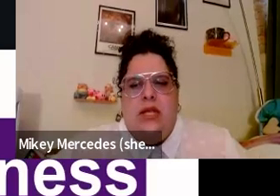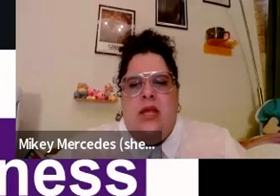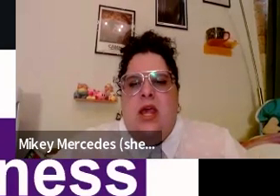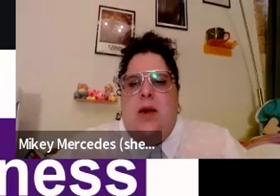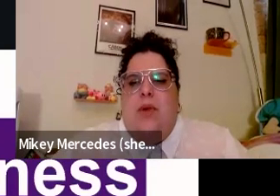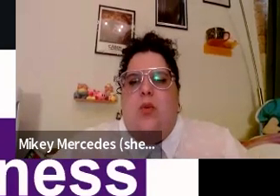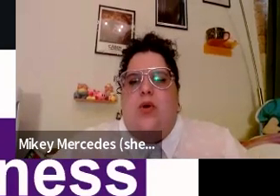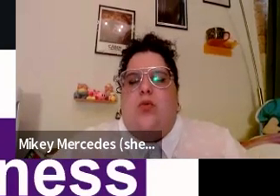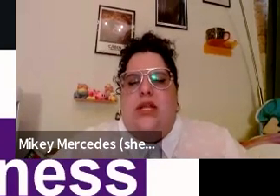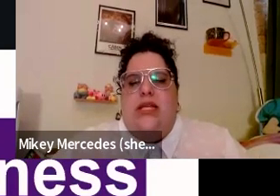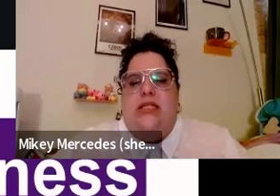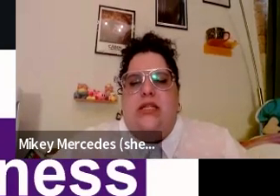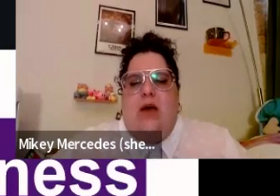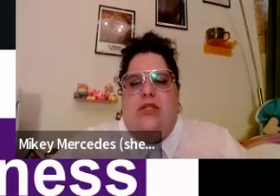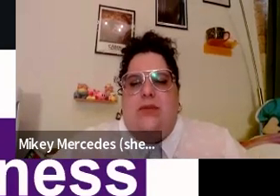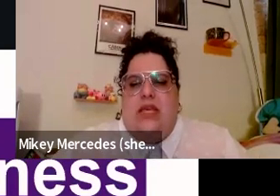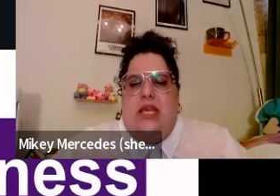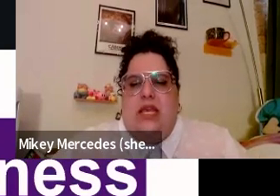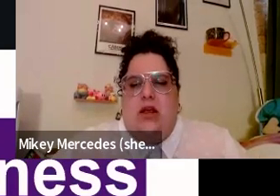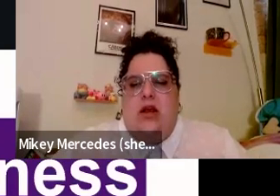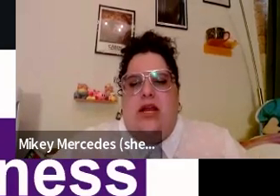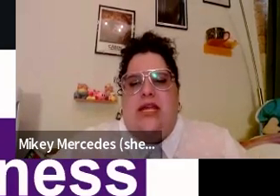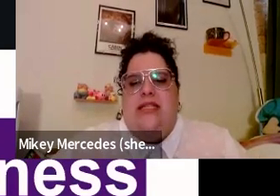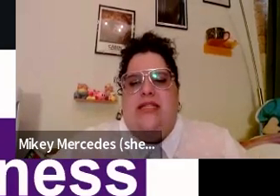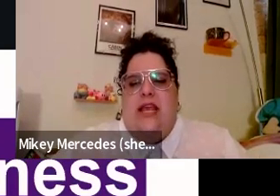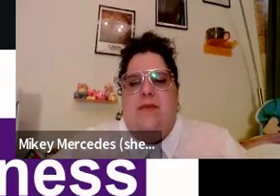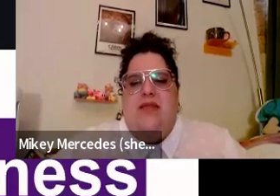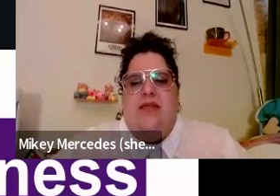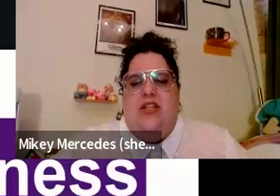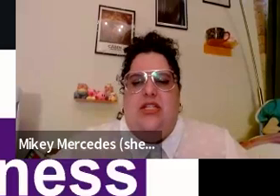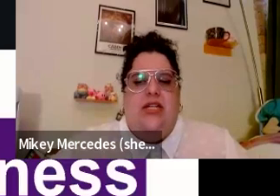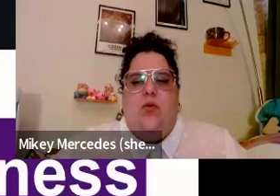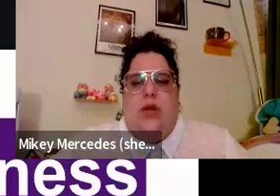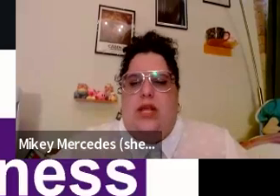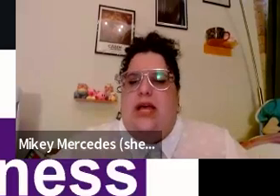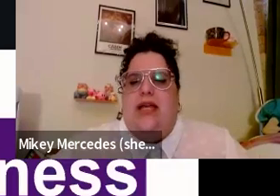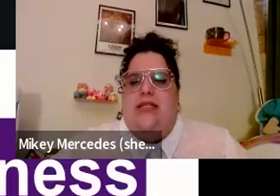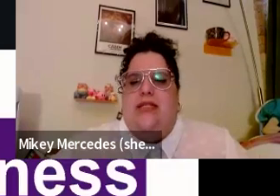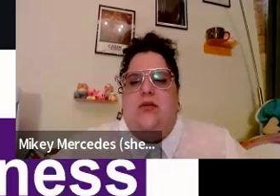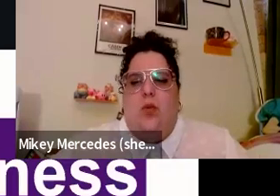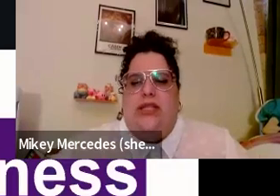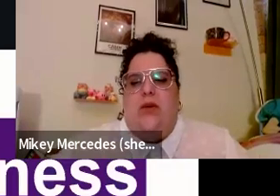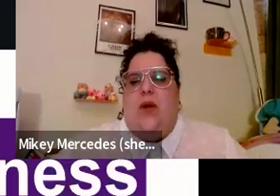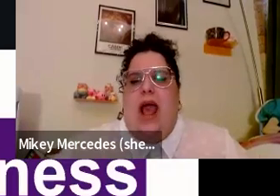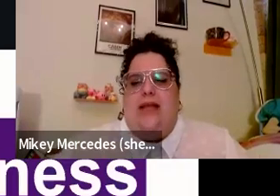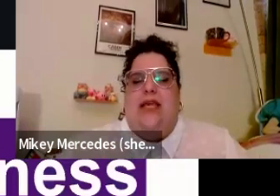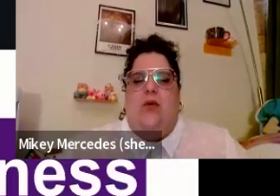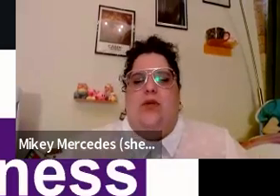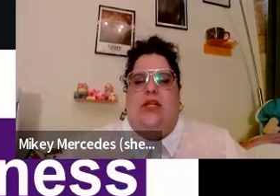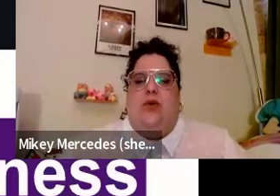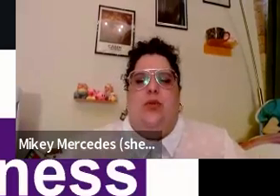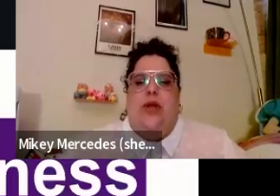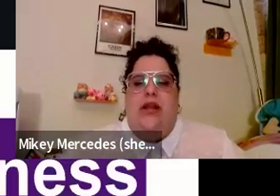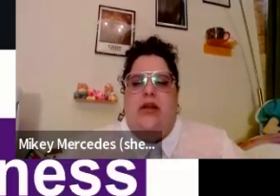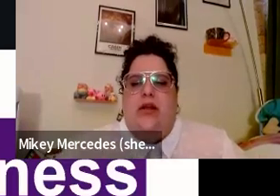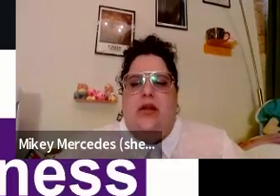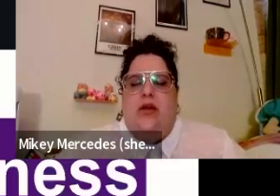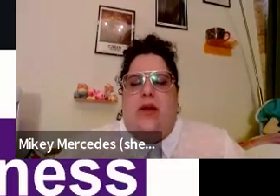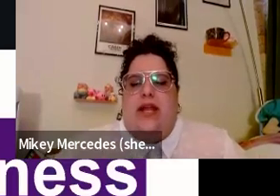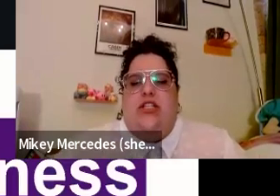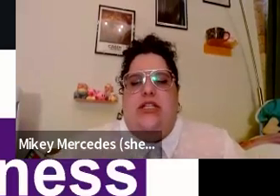next three slides, will present two different passages from the Disability